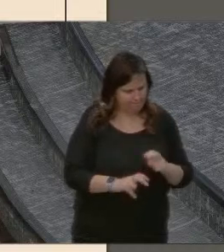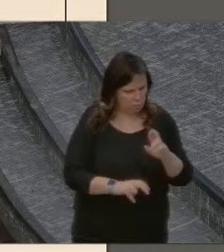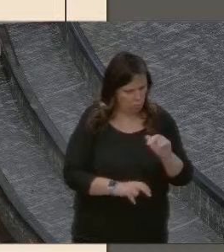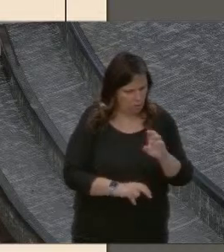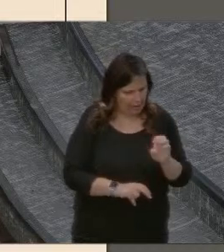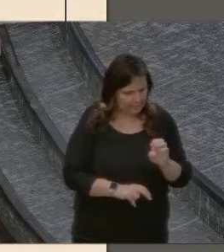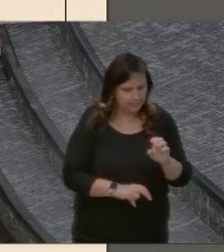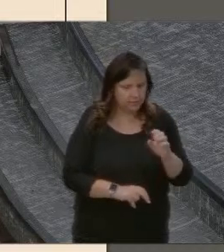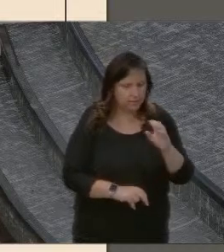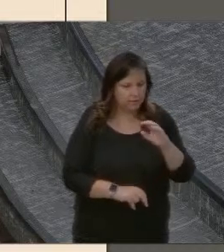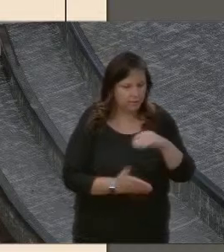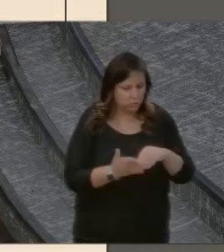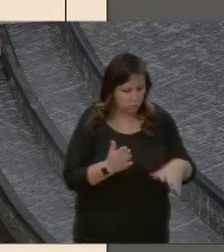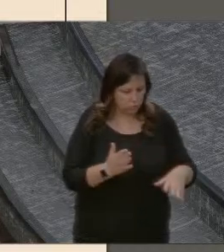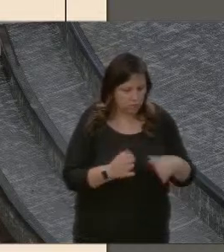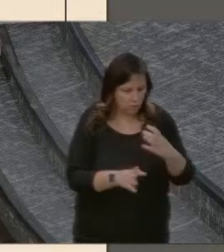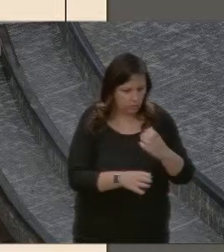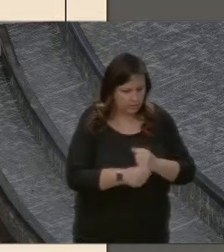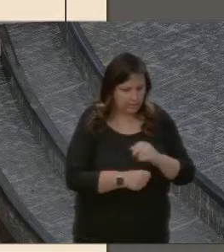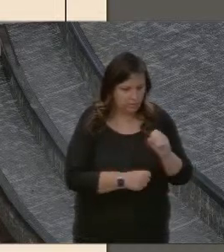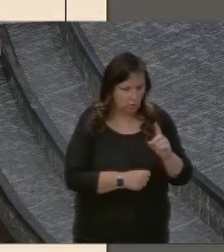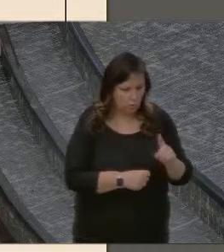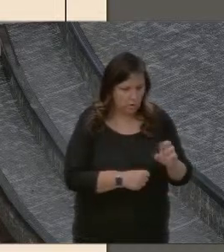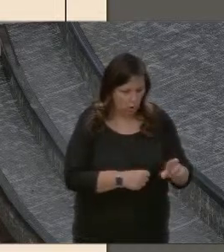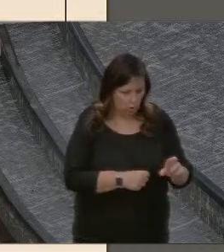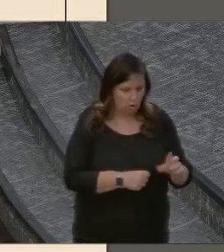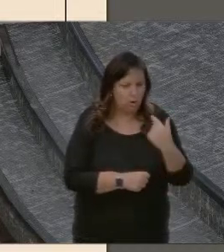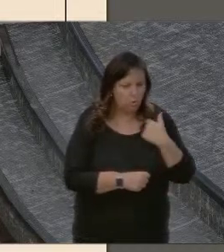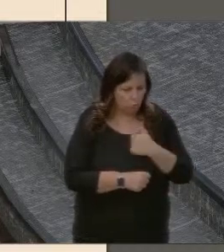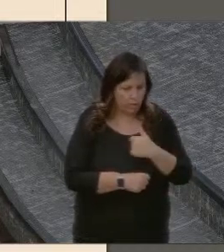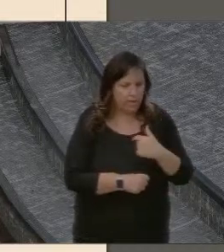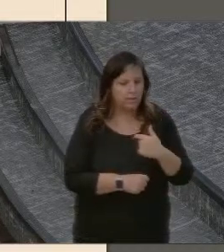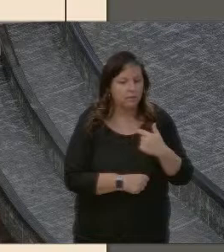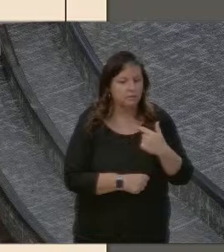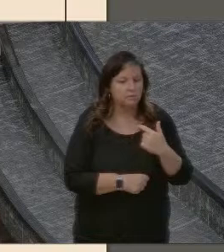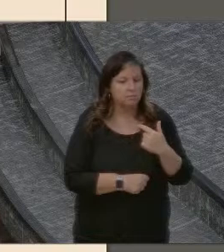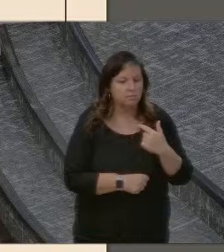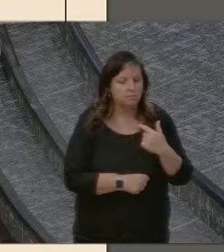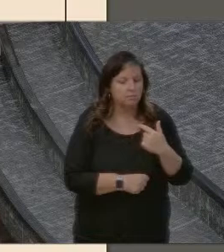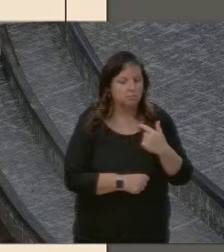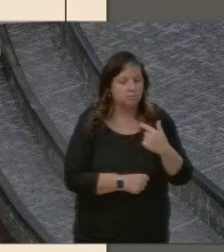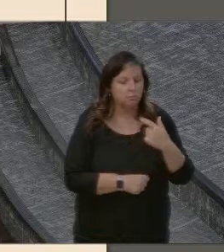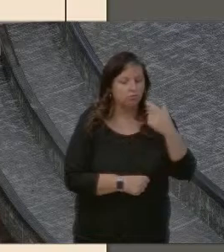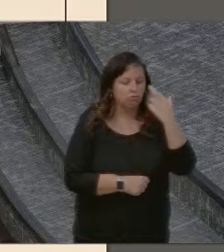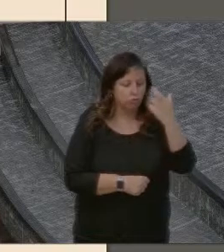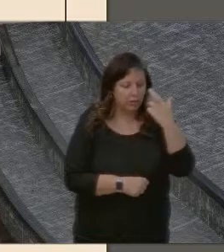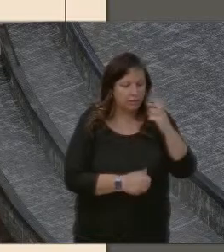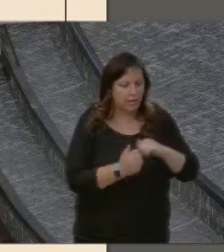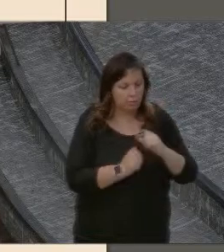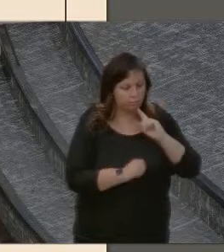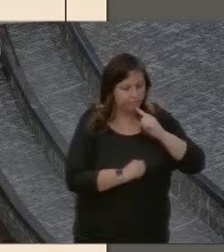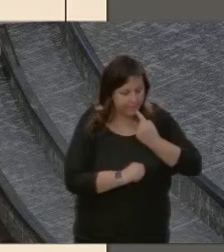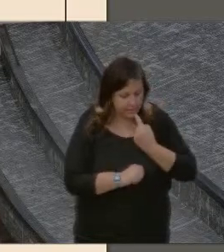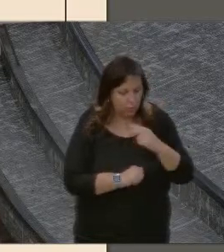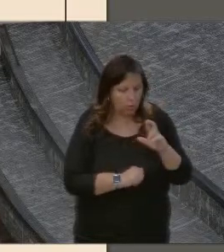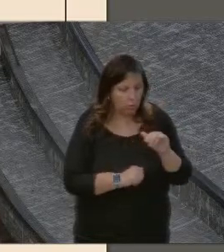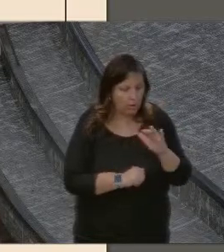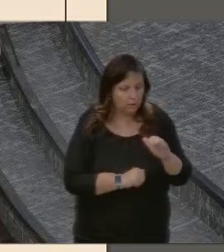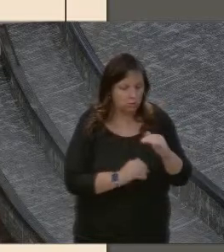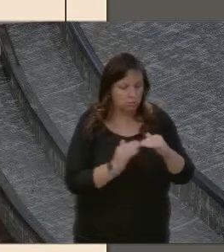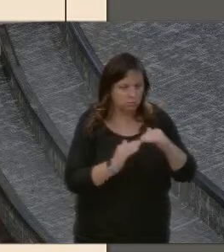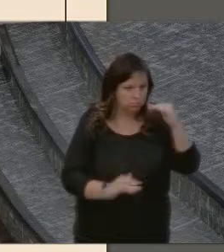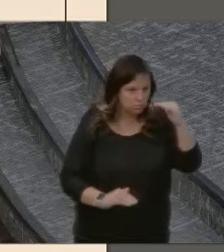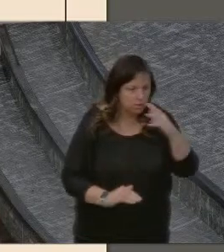to realize the depth of racial inequality in exclusionary discipline. So here we are